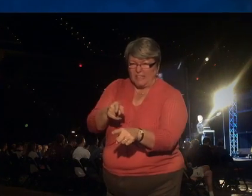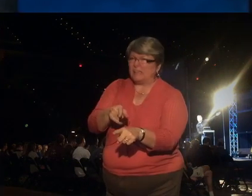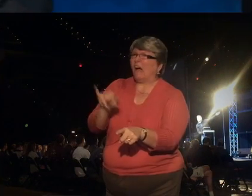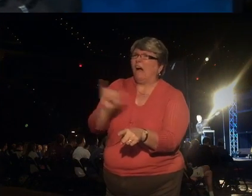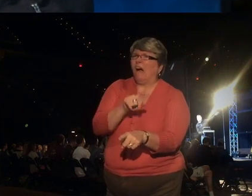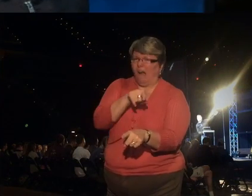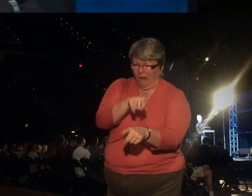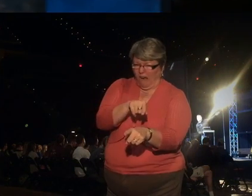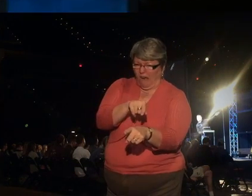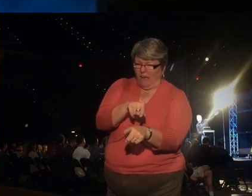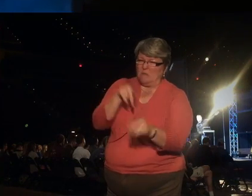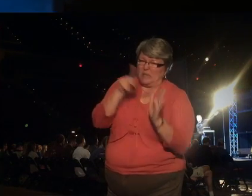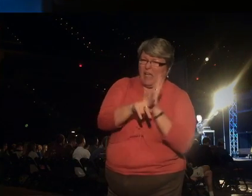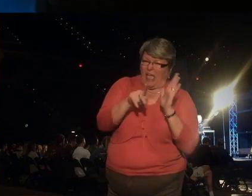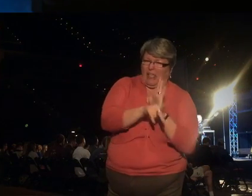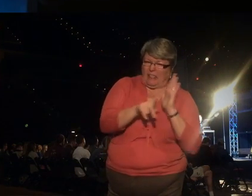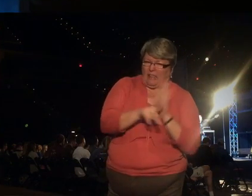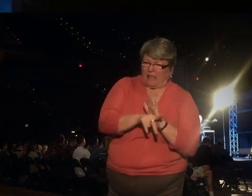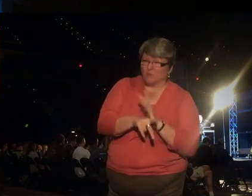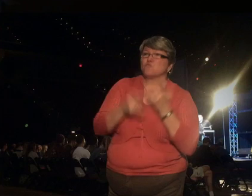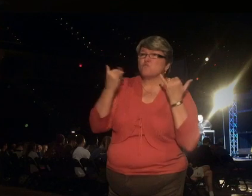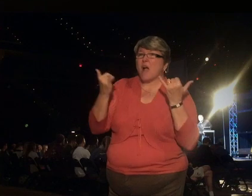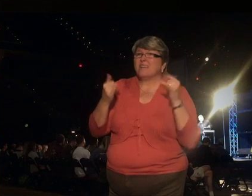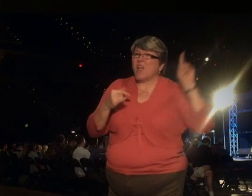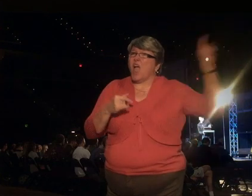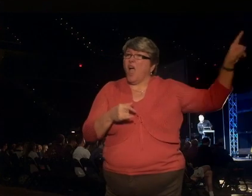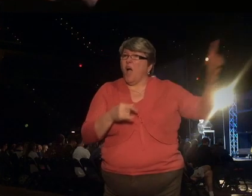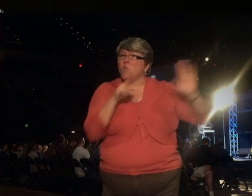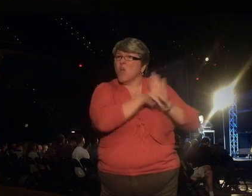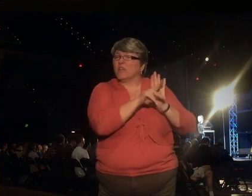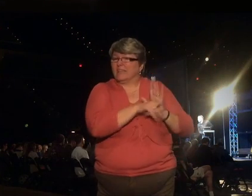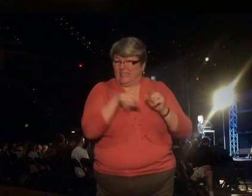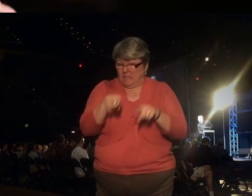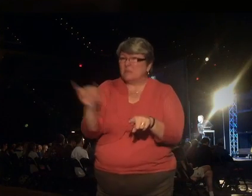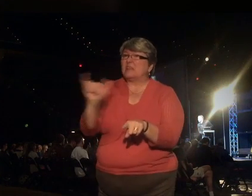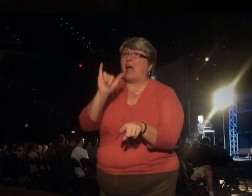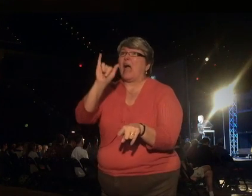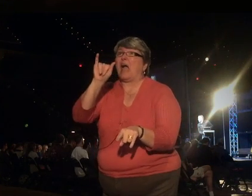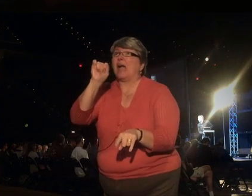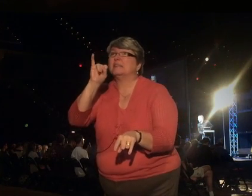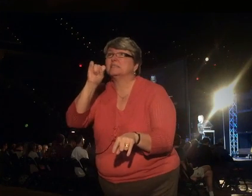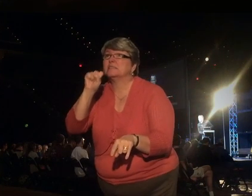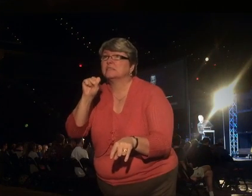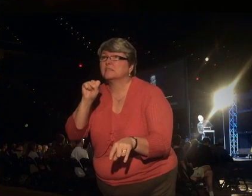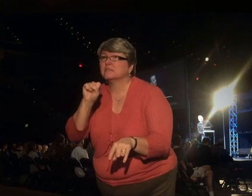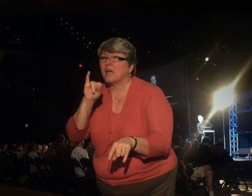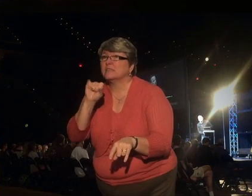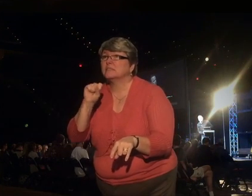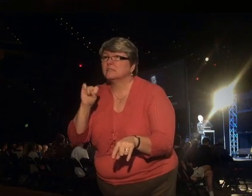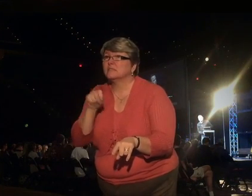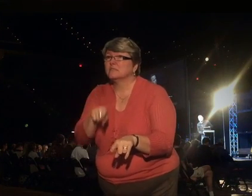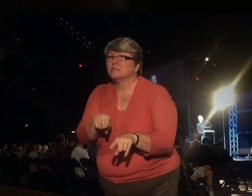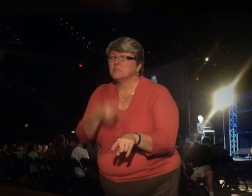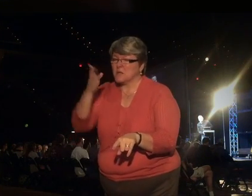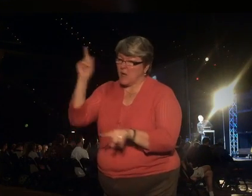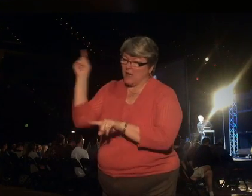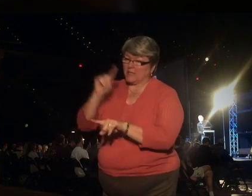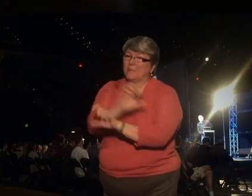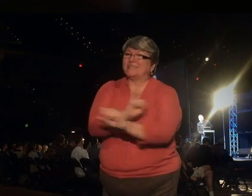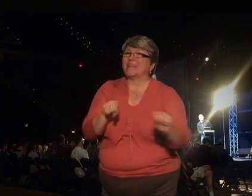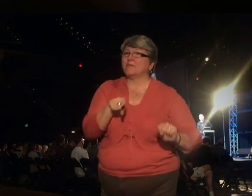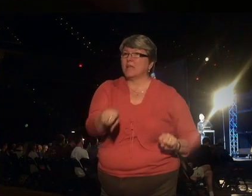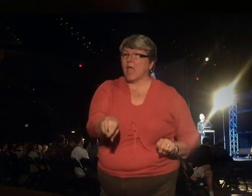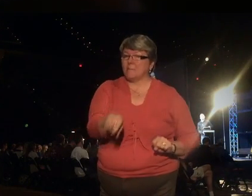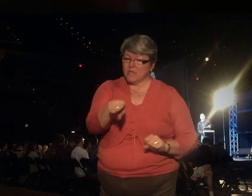happening right now. He was ISIS. And God came and delivered him and made him someone